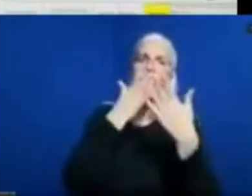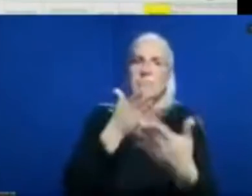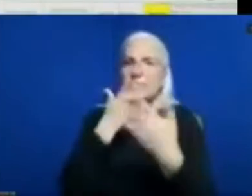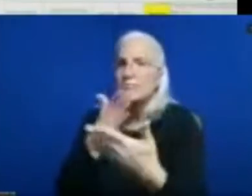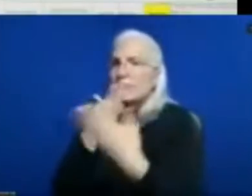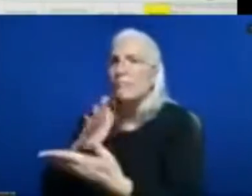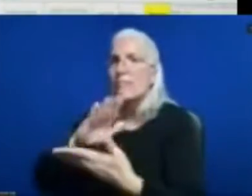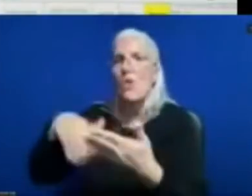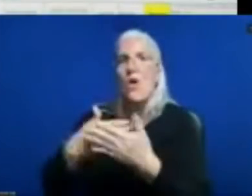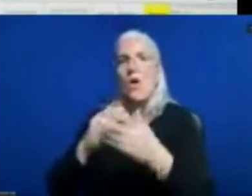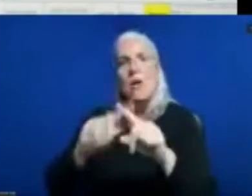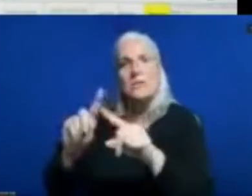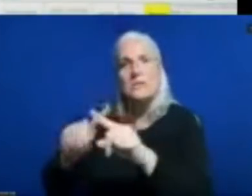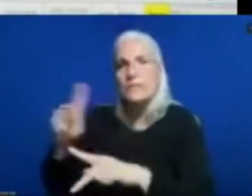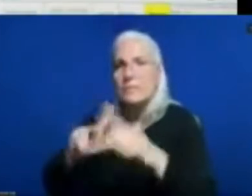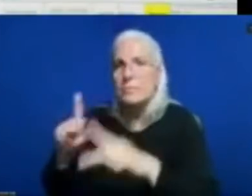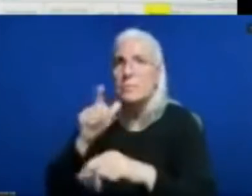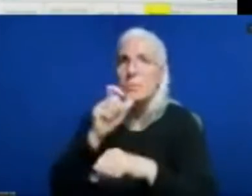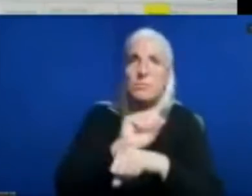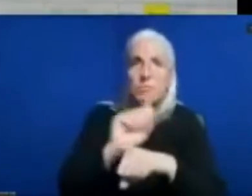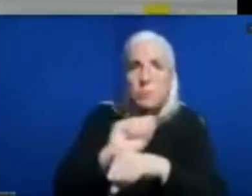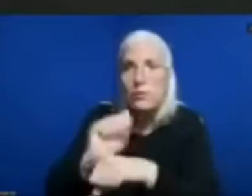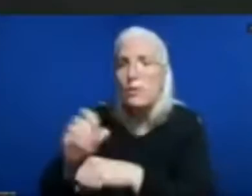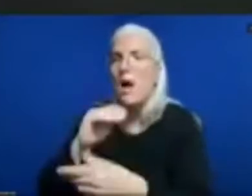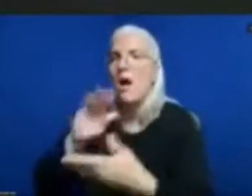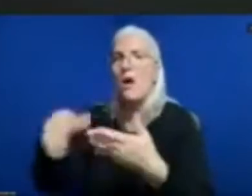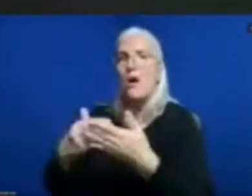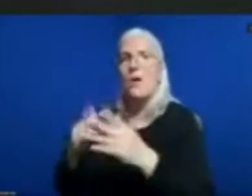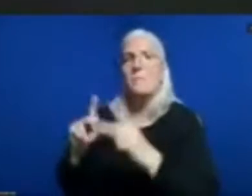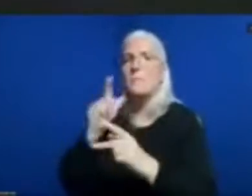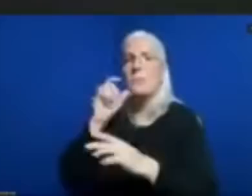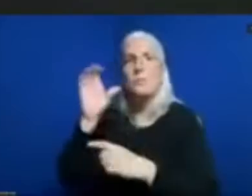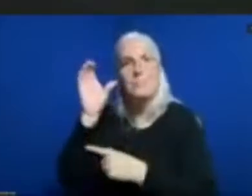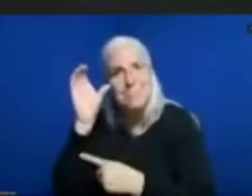the work they're doing, and everyone stay safe and have a good evening.